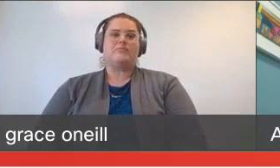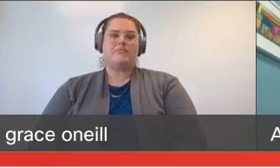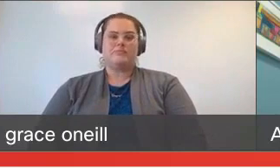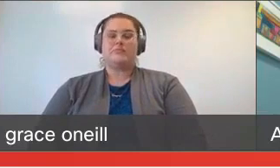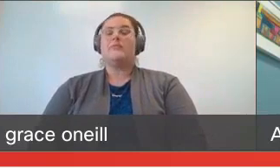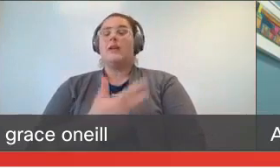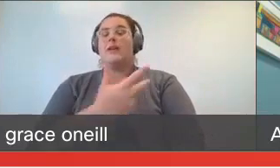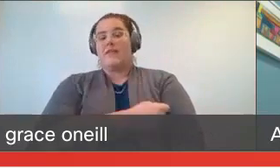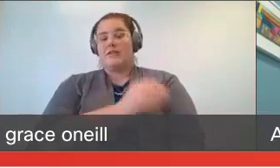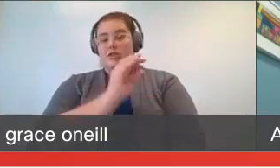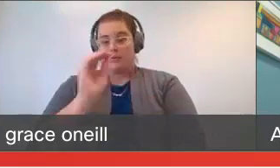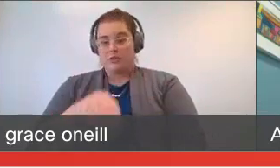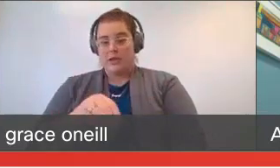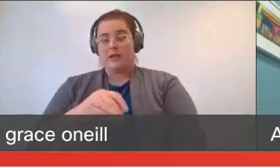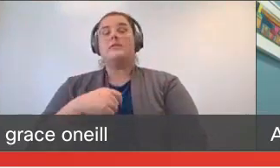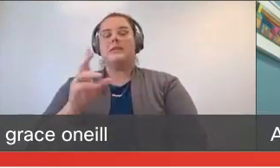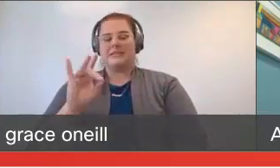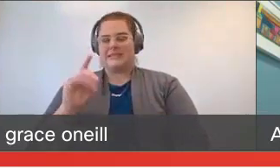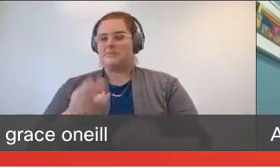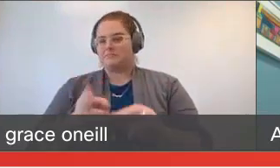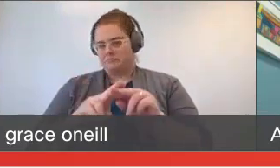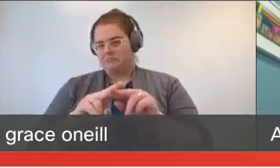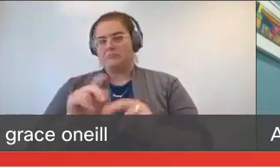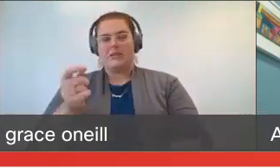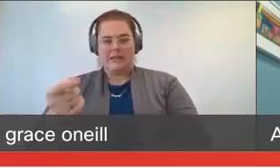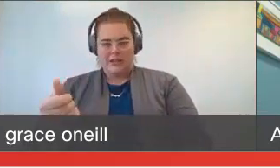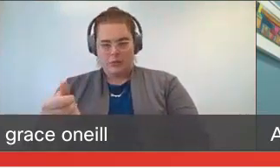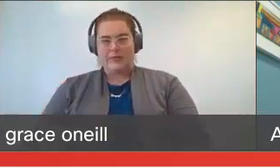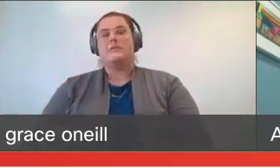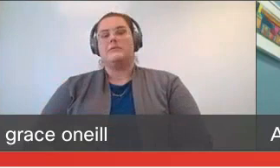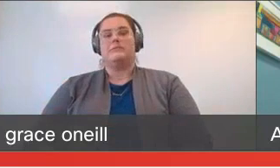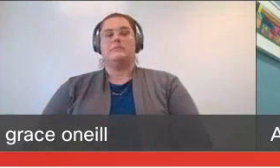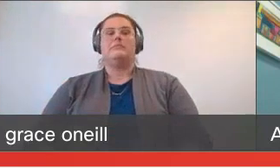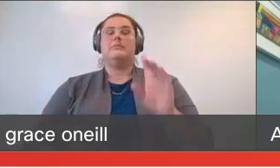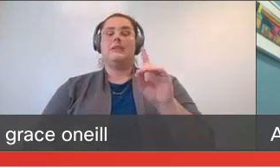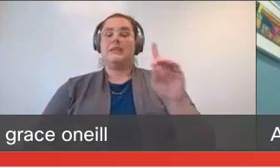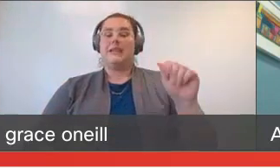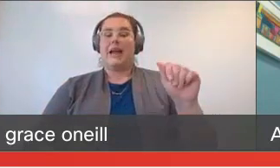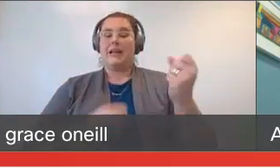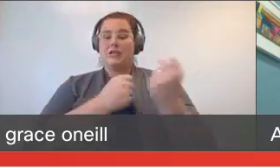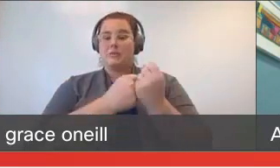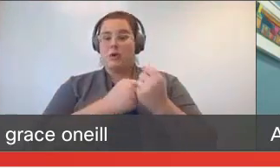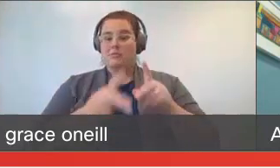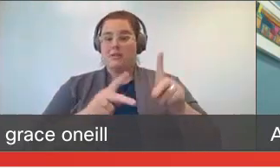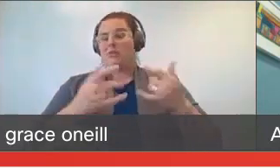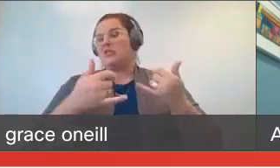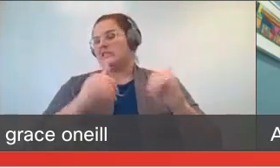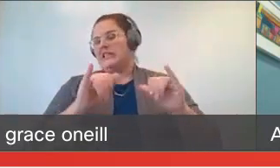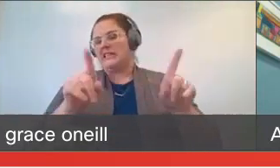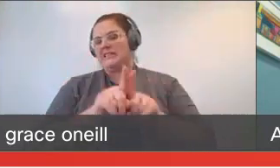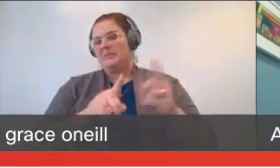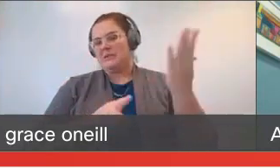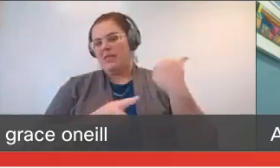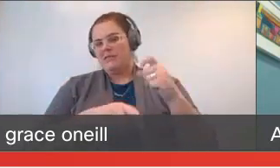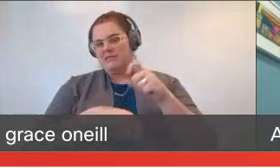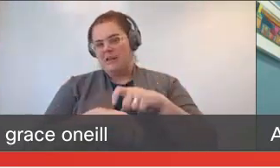Vaccination rates ticked up just a little bit. People supported by DDA, it's still at 78%. Within